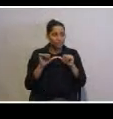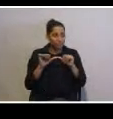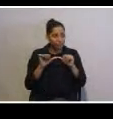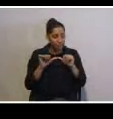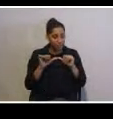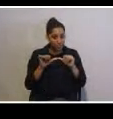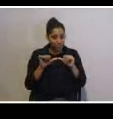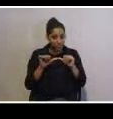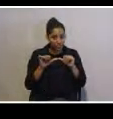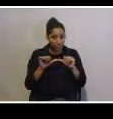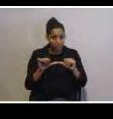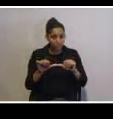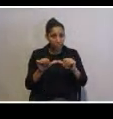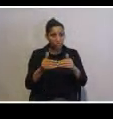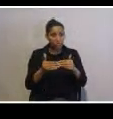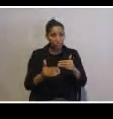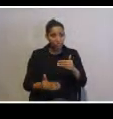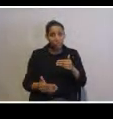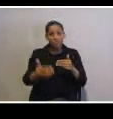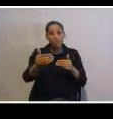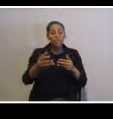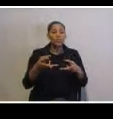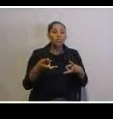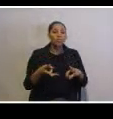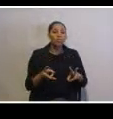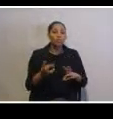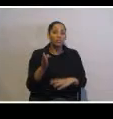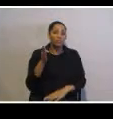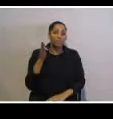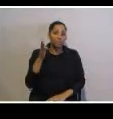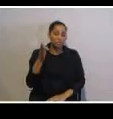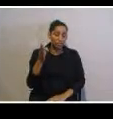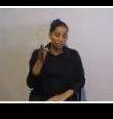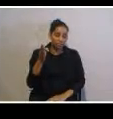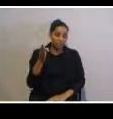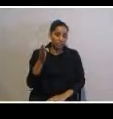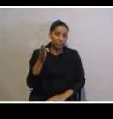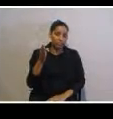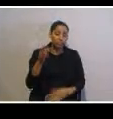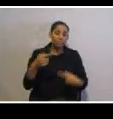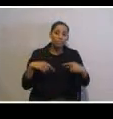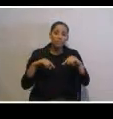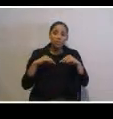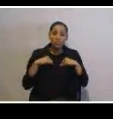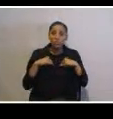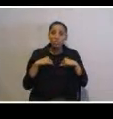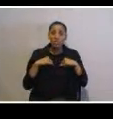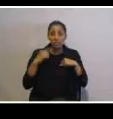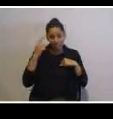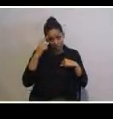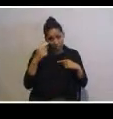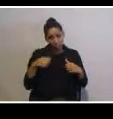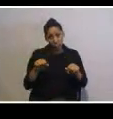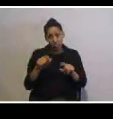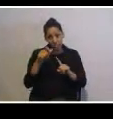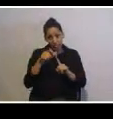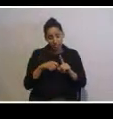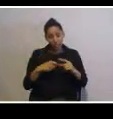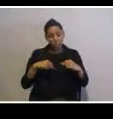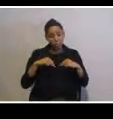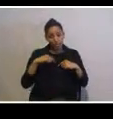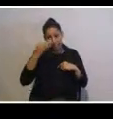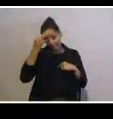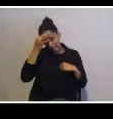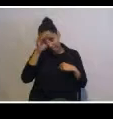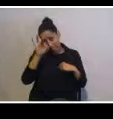way forward, I think, Chair, we need to make sure that as government and